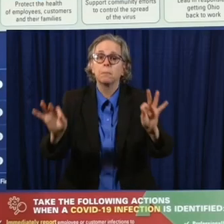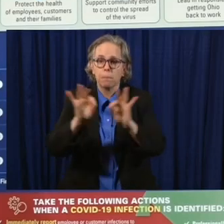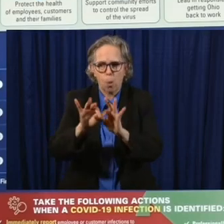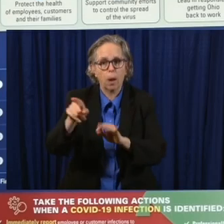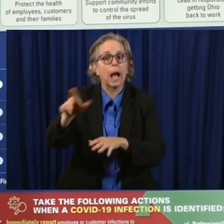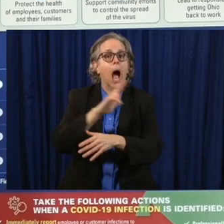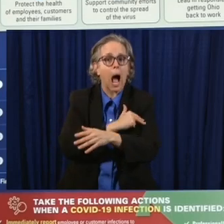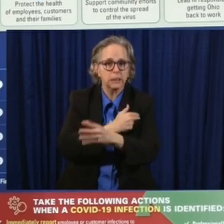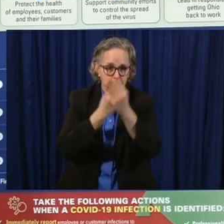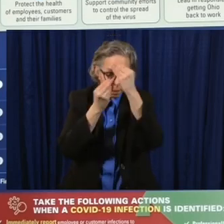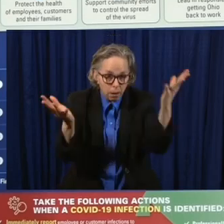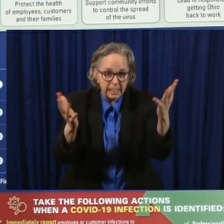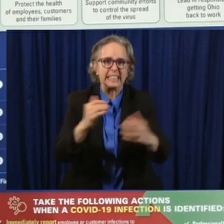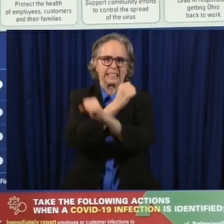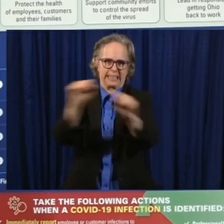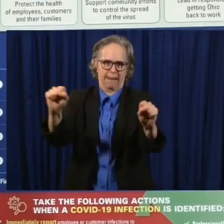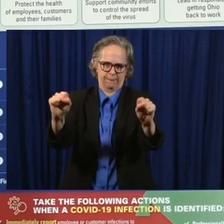need.